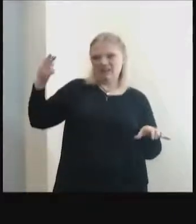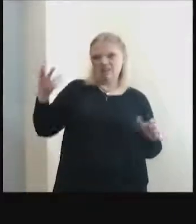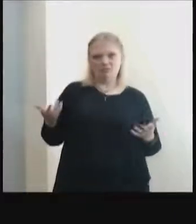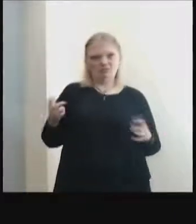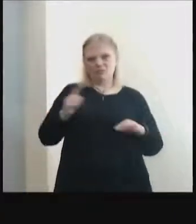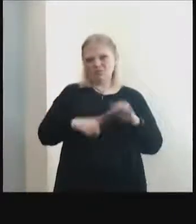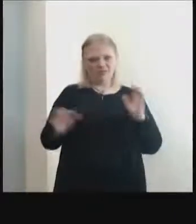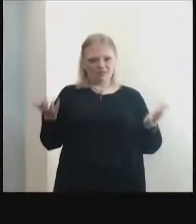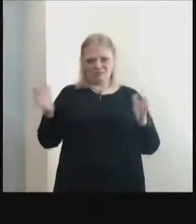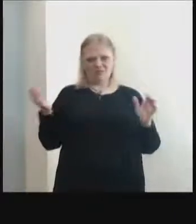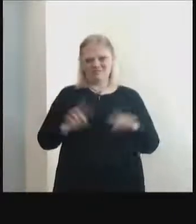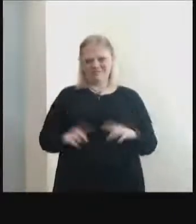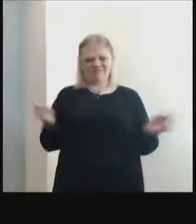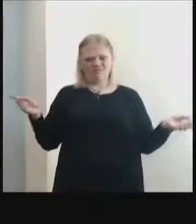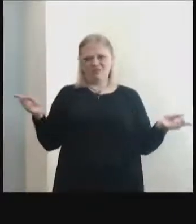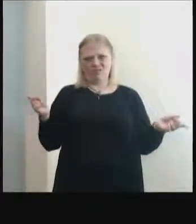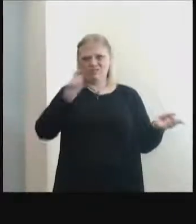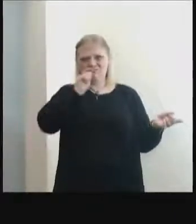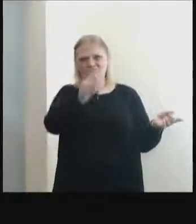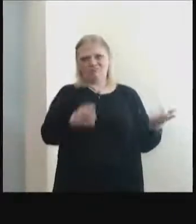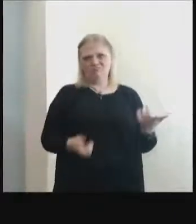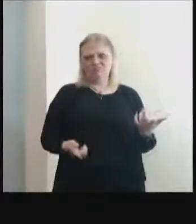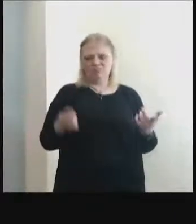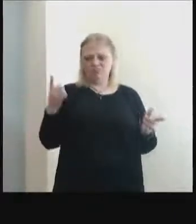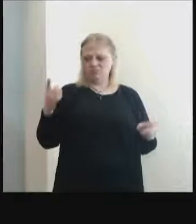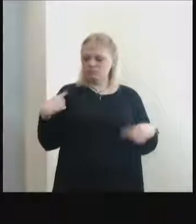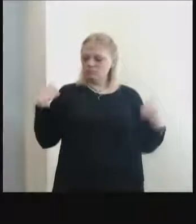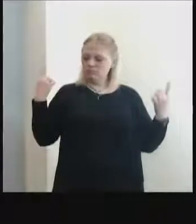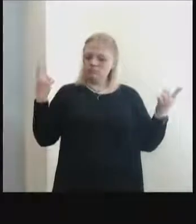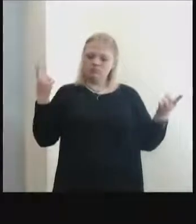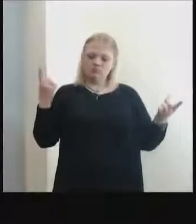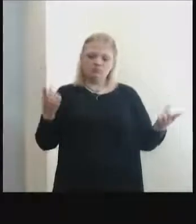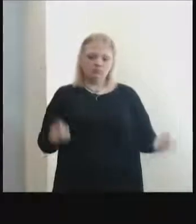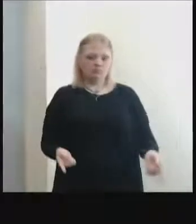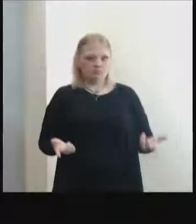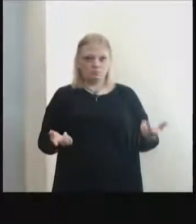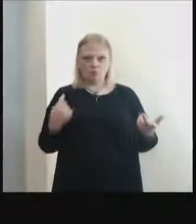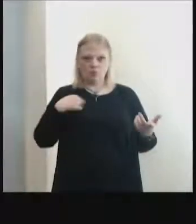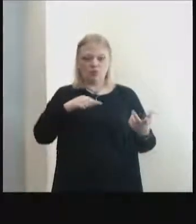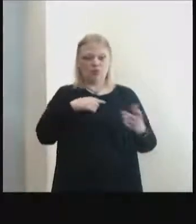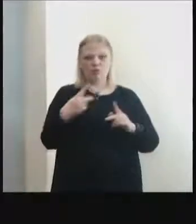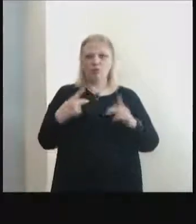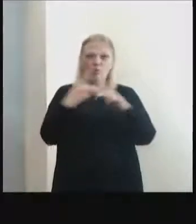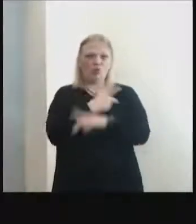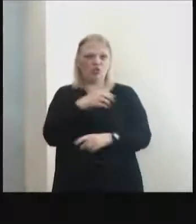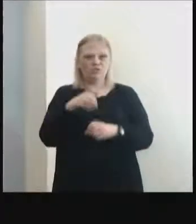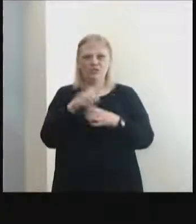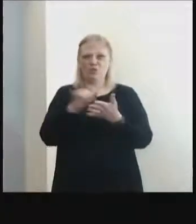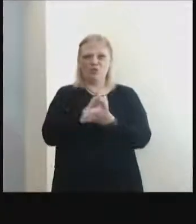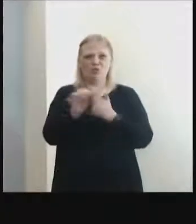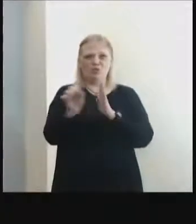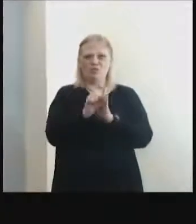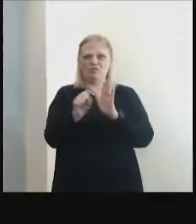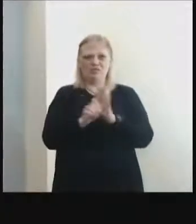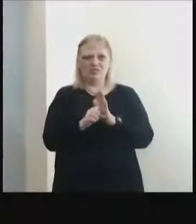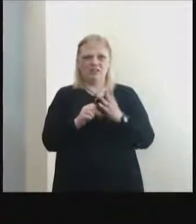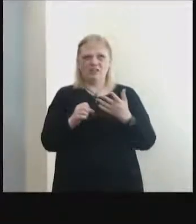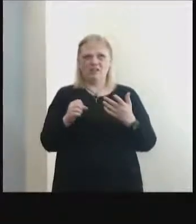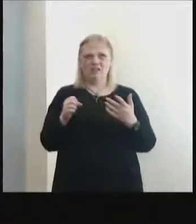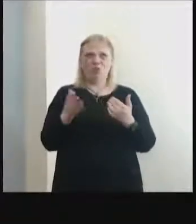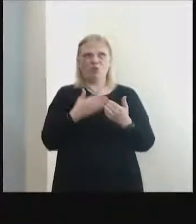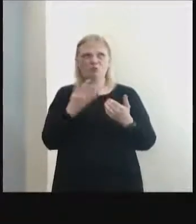risk of transmission. It's as simple as that. For the longest time, for a period there, we were the worst in New York State and pretty much the worst in the